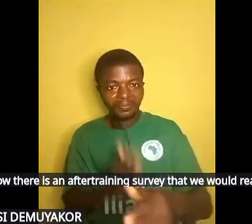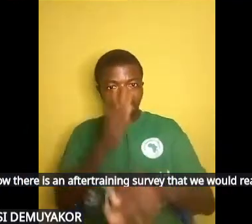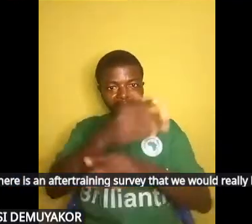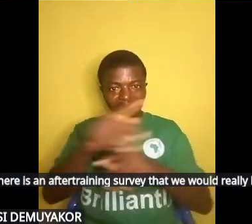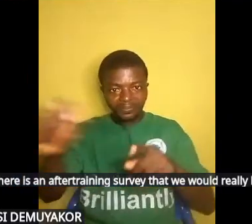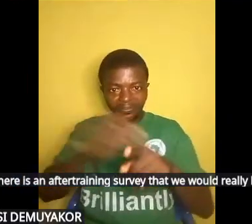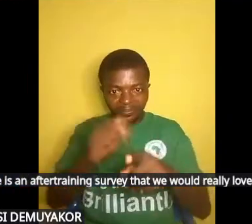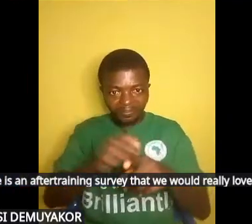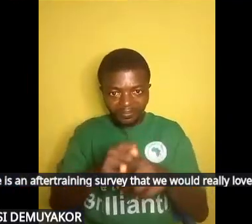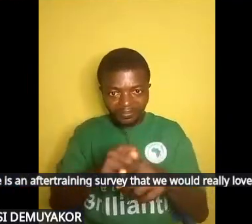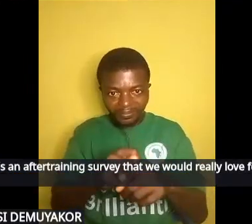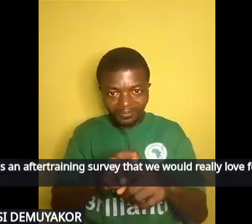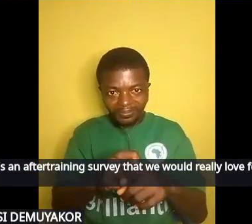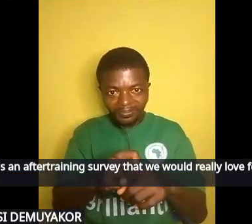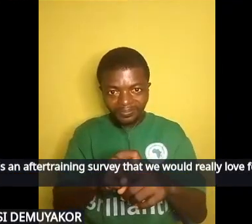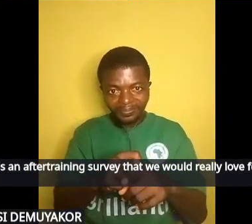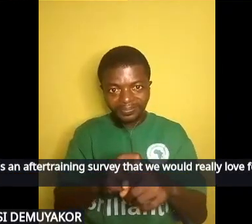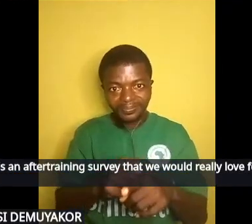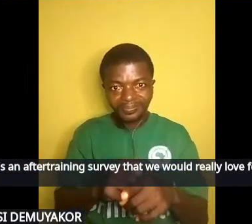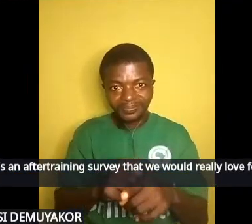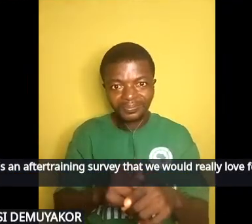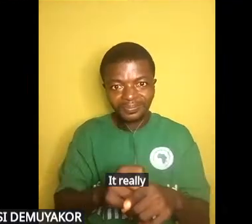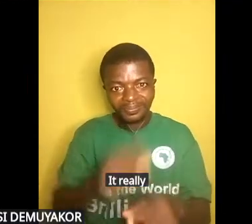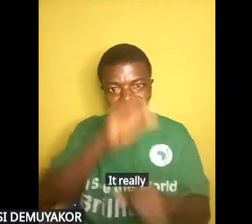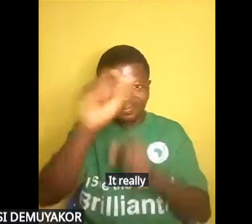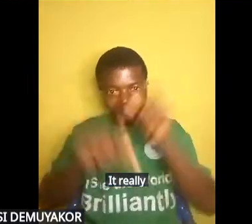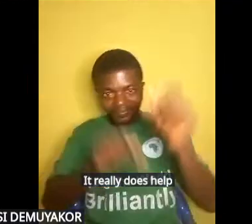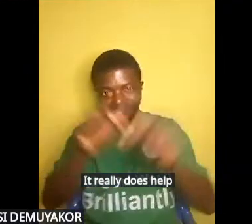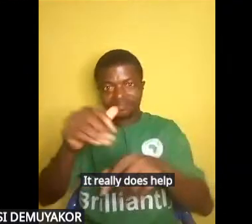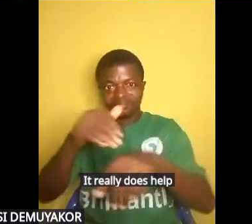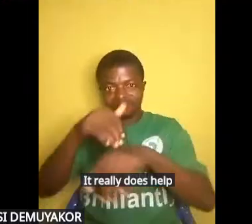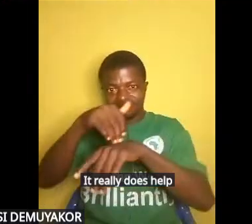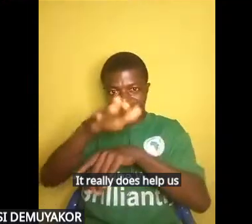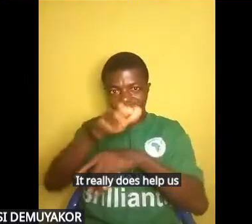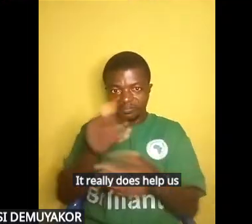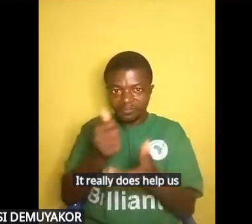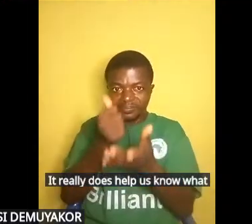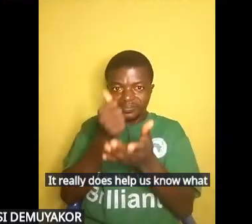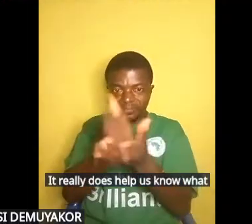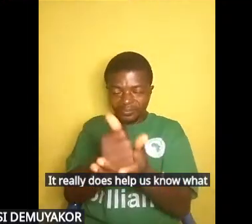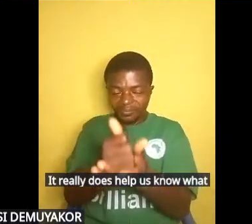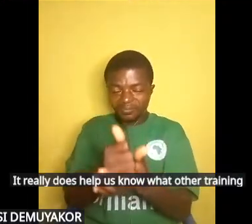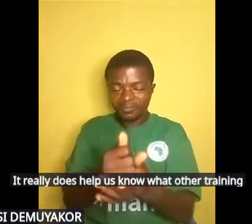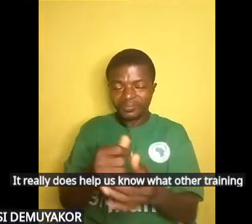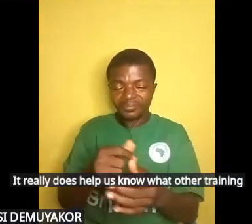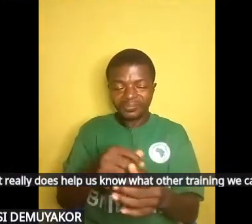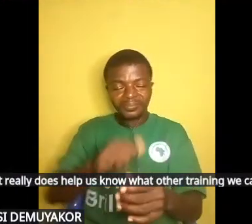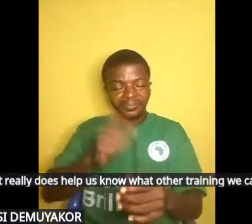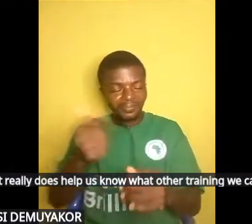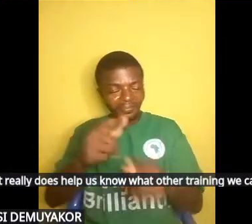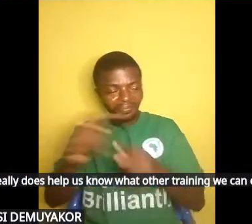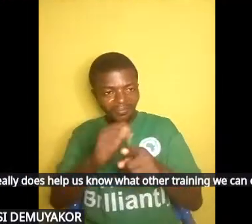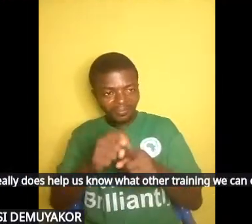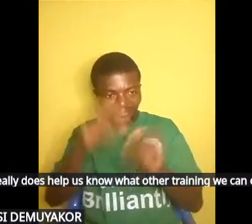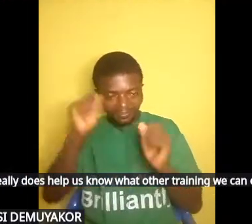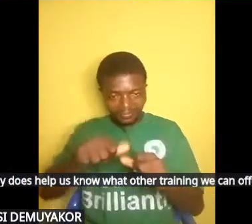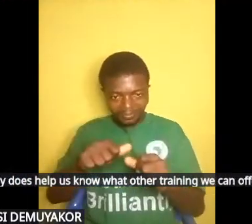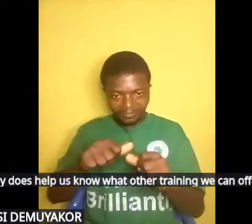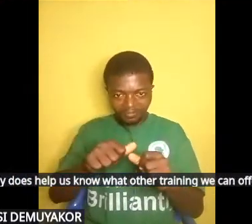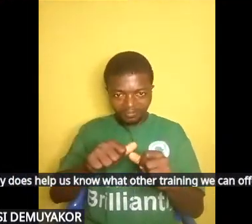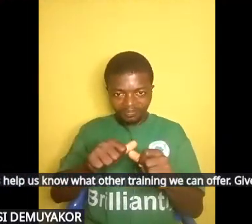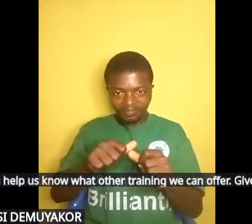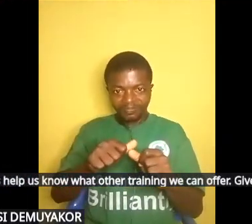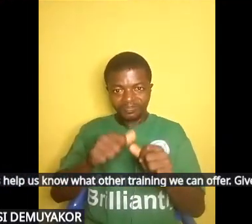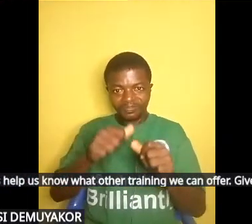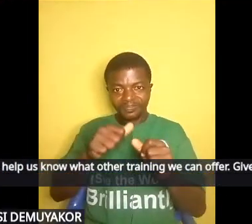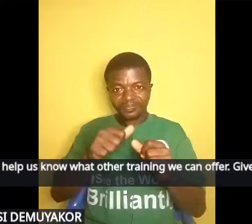all to complete. It really does help us know what other training we can offer, give feedback on what